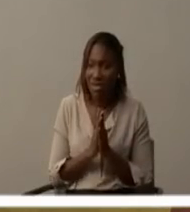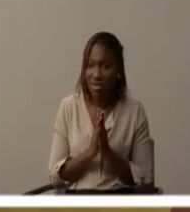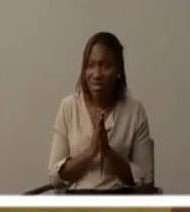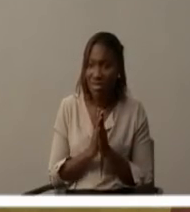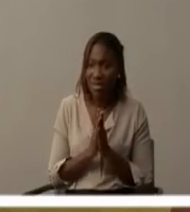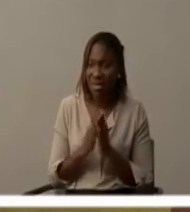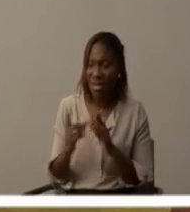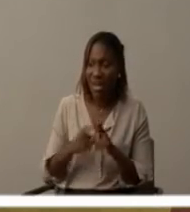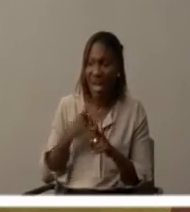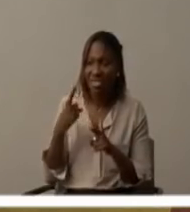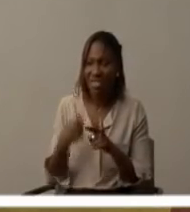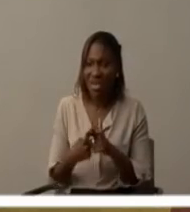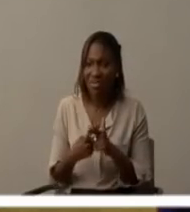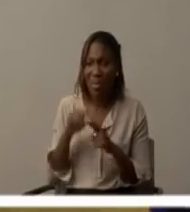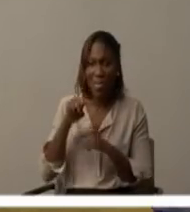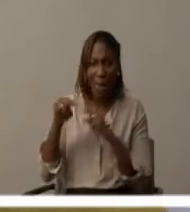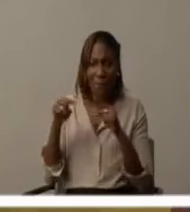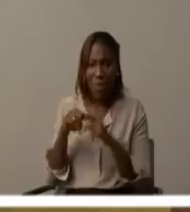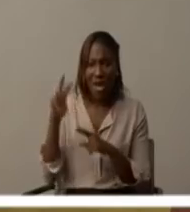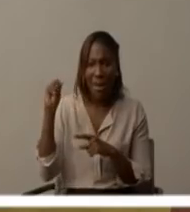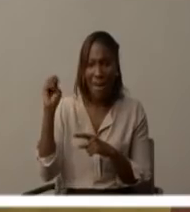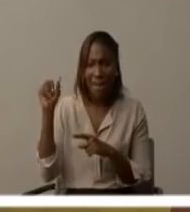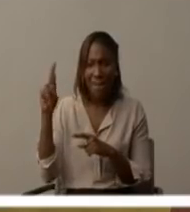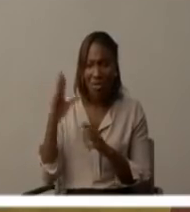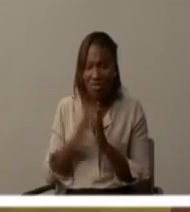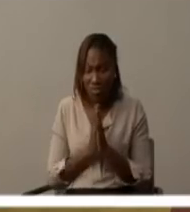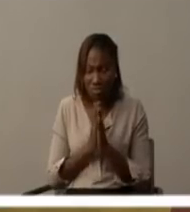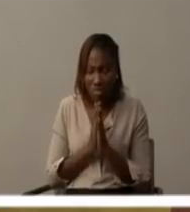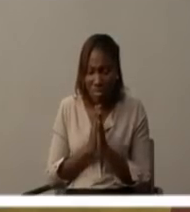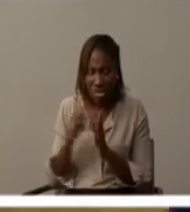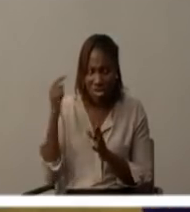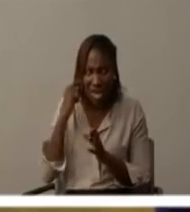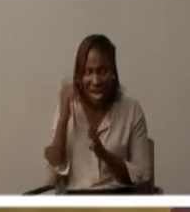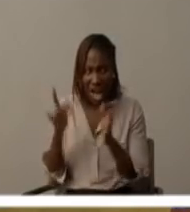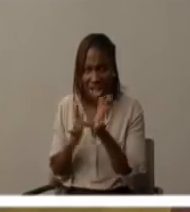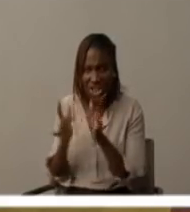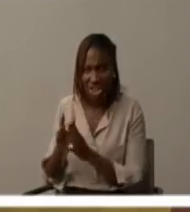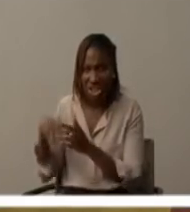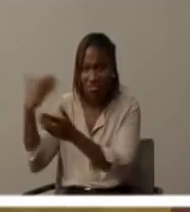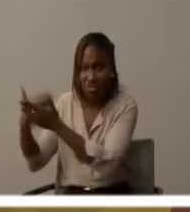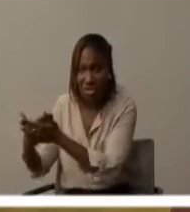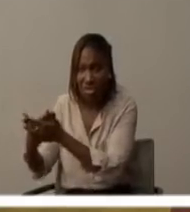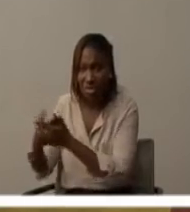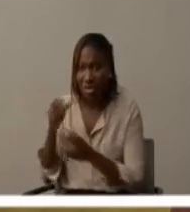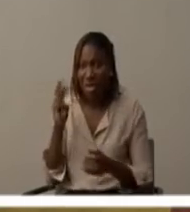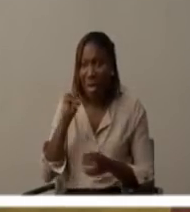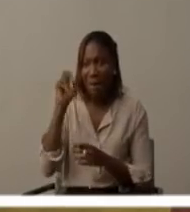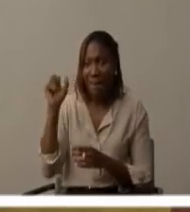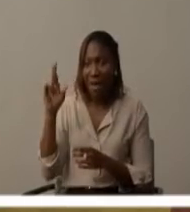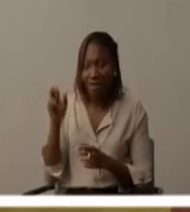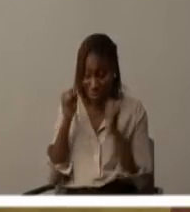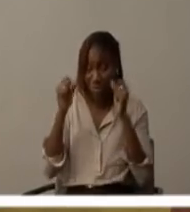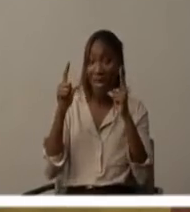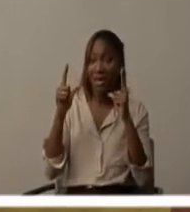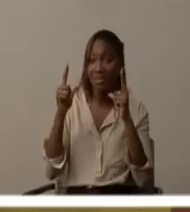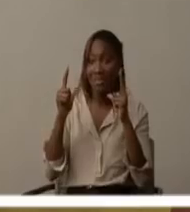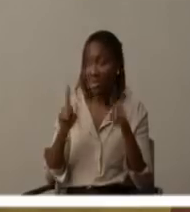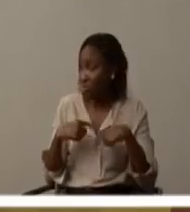praying. And when she gets the word, she goes out looking for Jesus. And she and Jesus have this